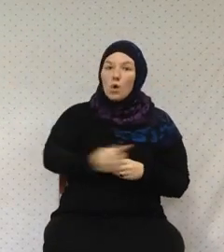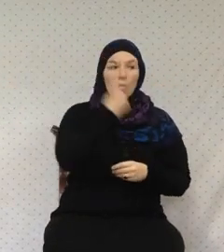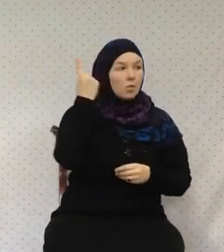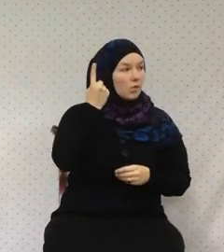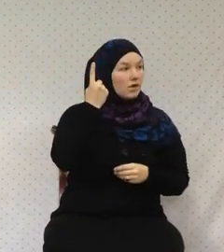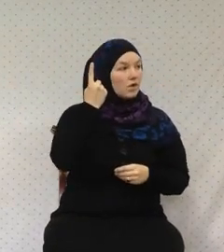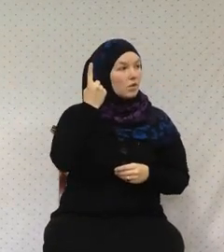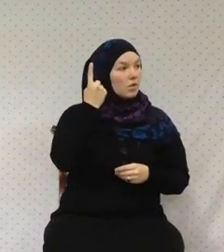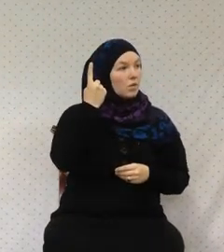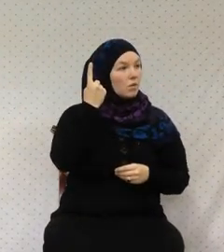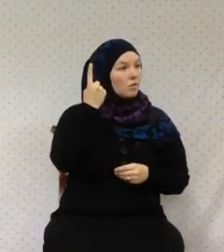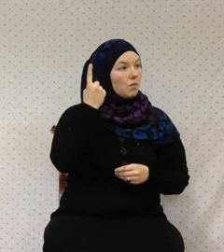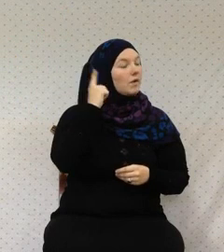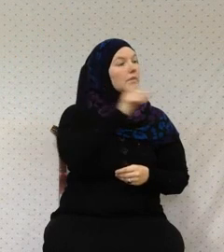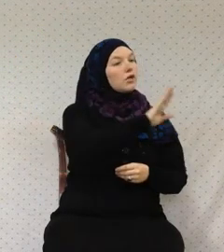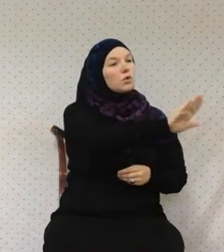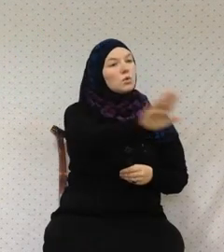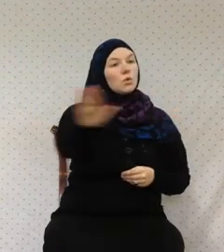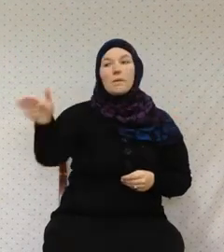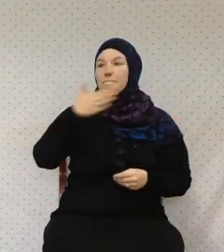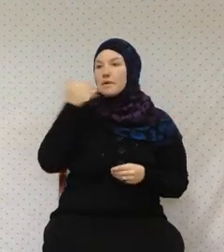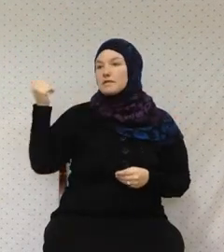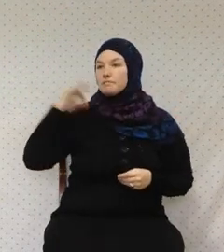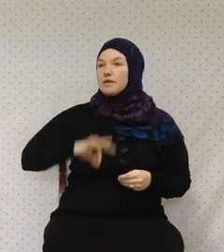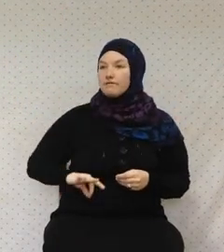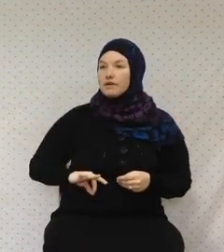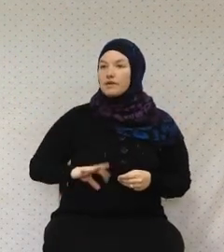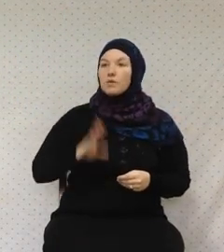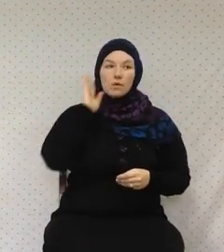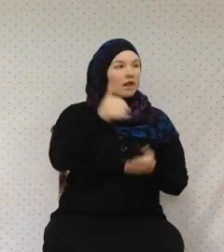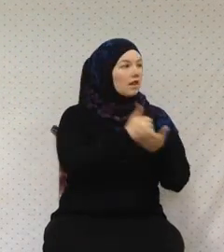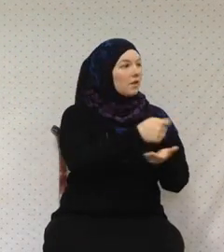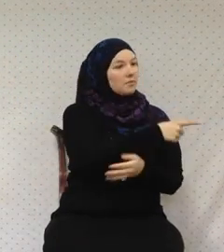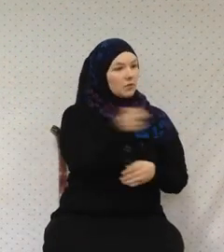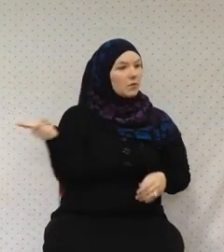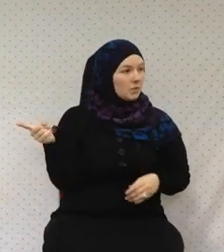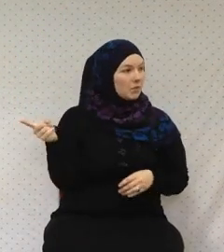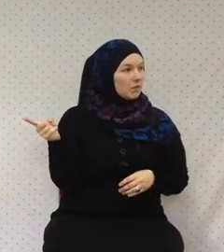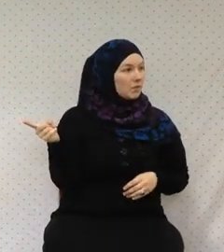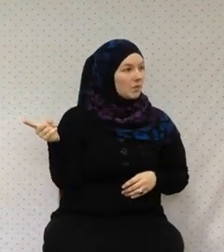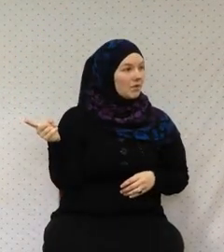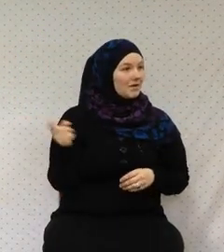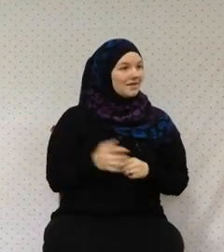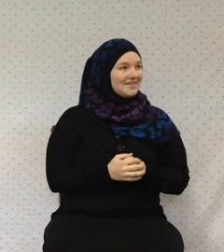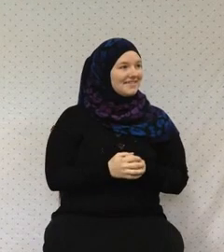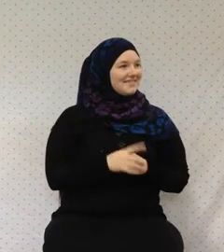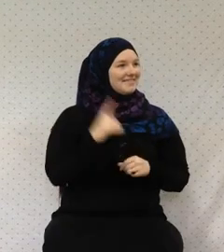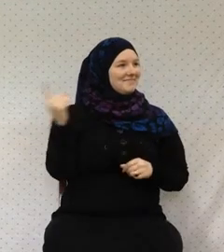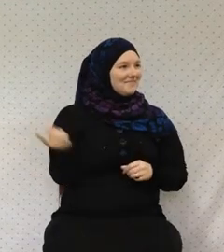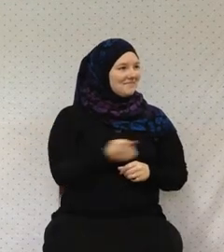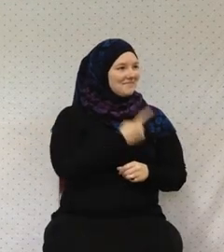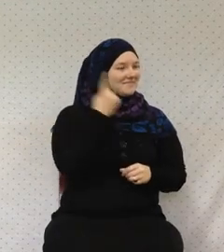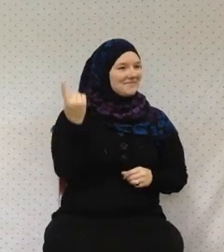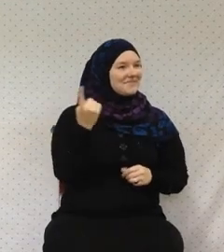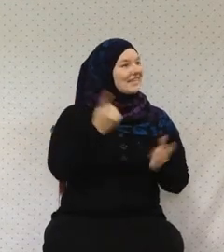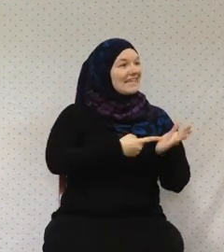is going to be in your best interest. It's going to help you one way or another, whether you see it or not.